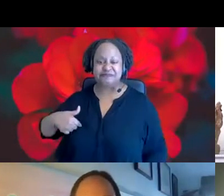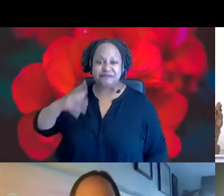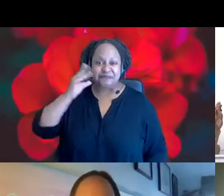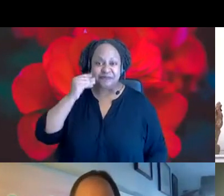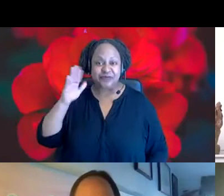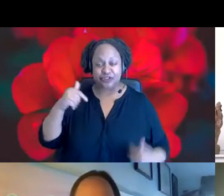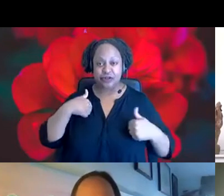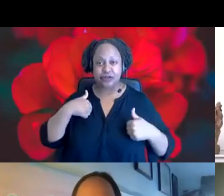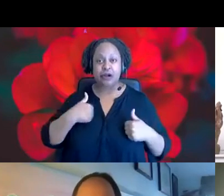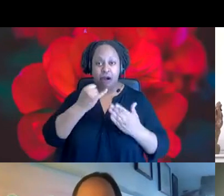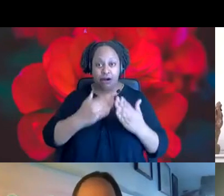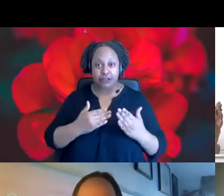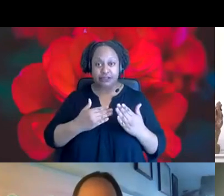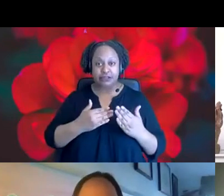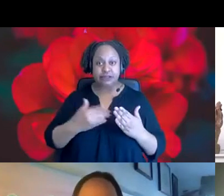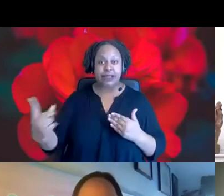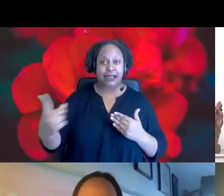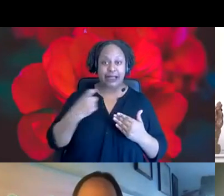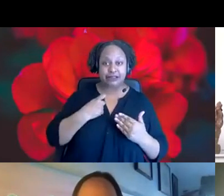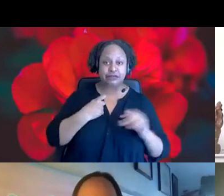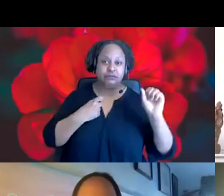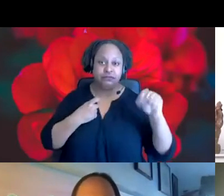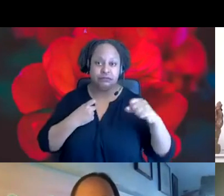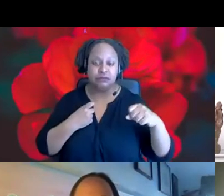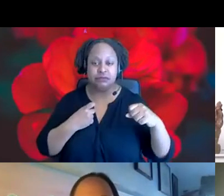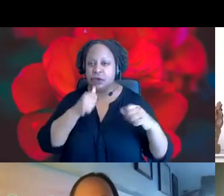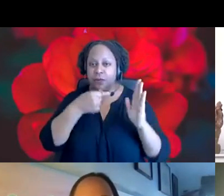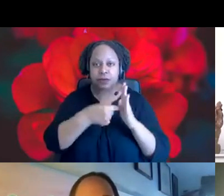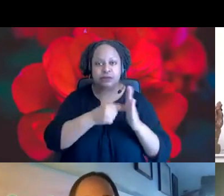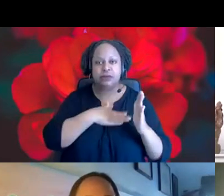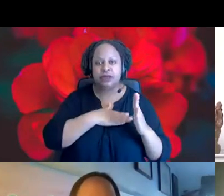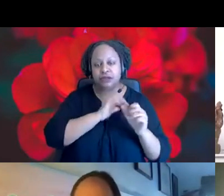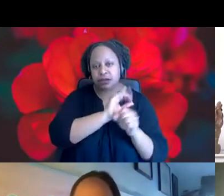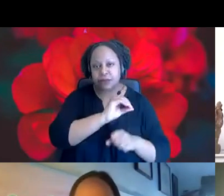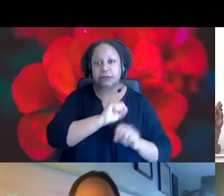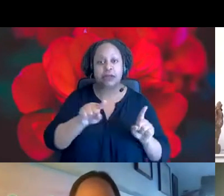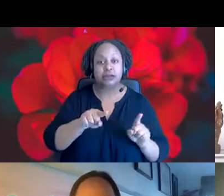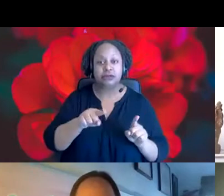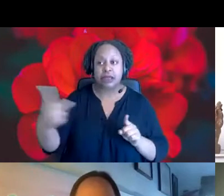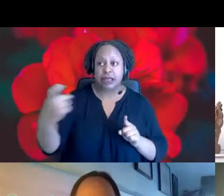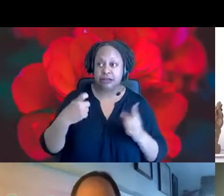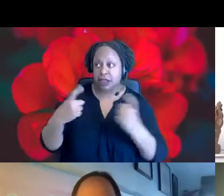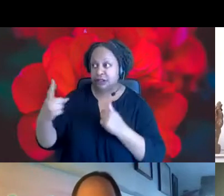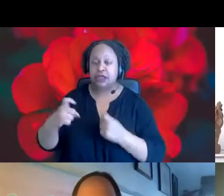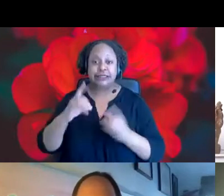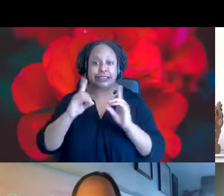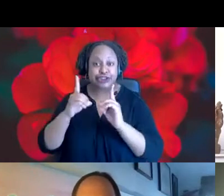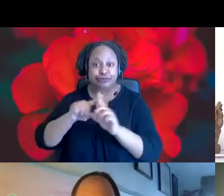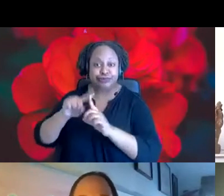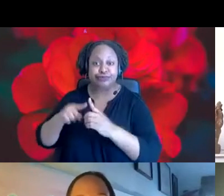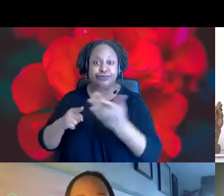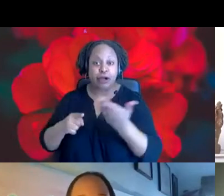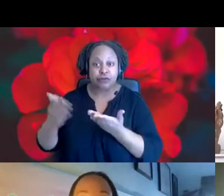an individual artist, not representing my company, to various different digital offerings